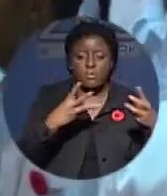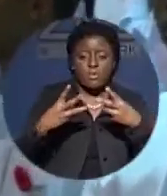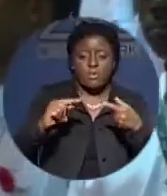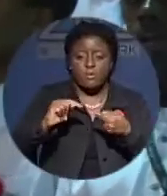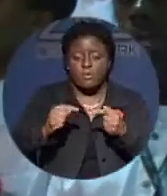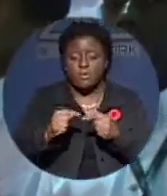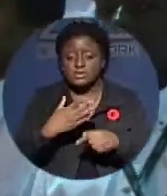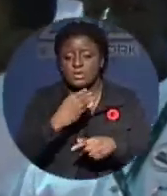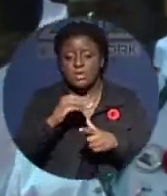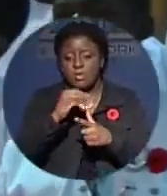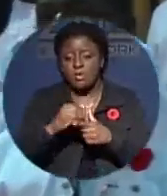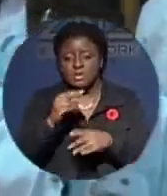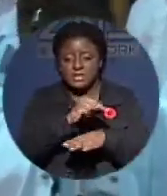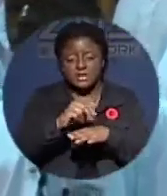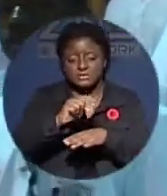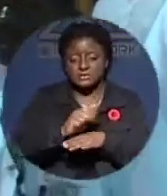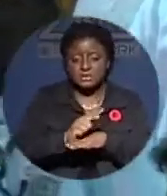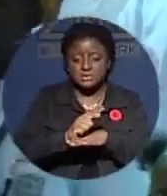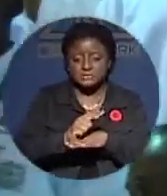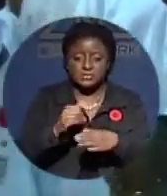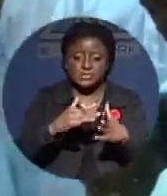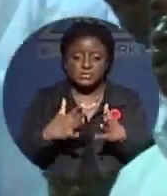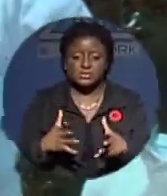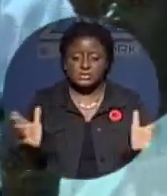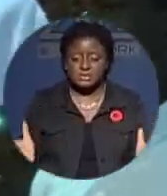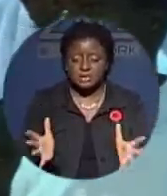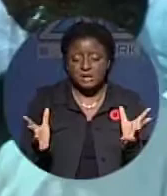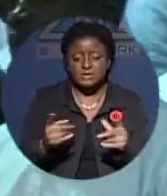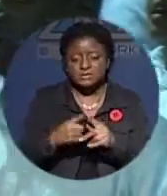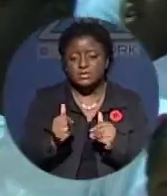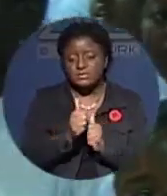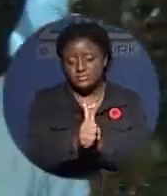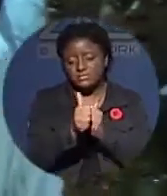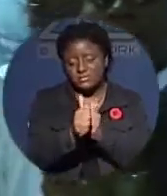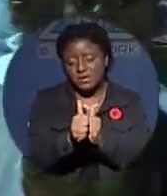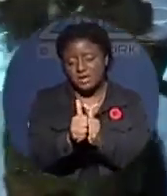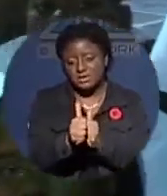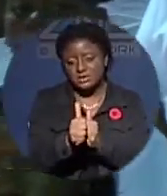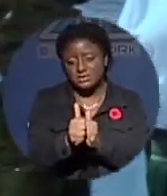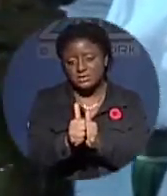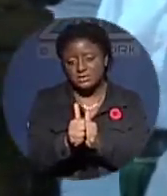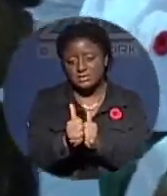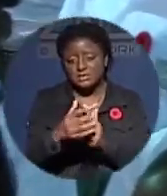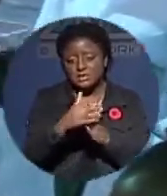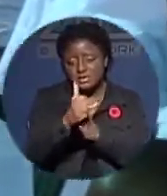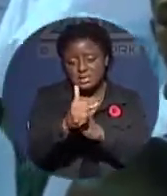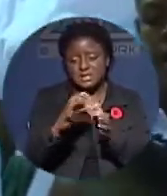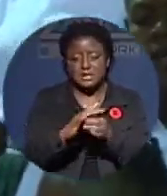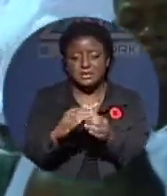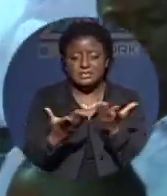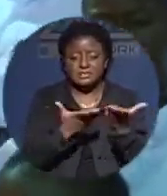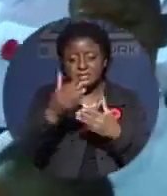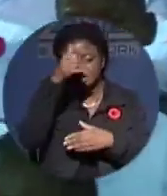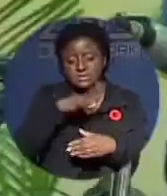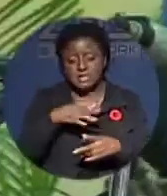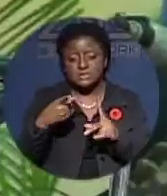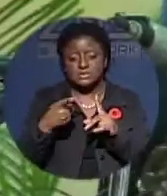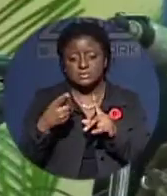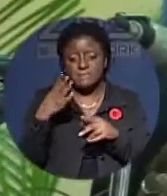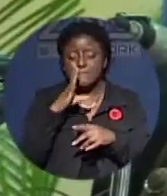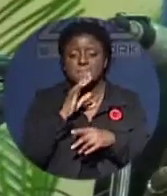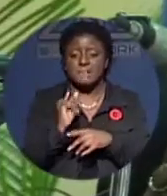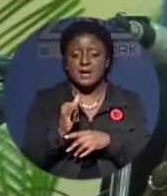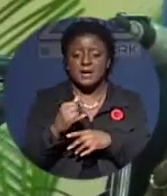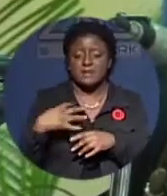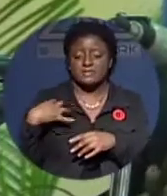causes. Students were also encouraged to follow the lead of the servicemen by volunteering their time and talents to the national good.